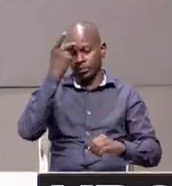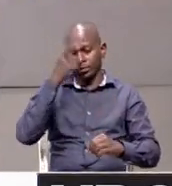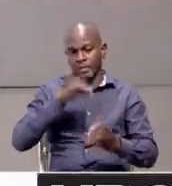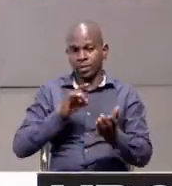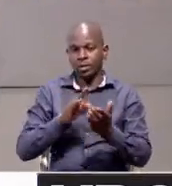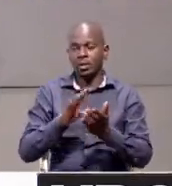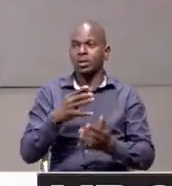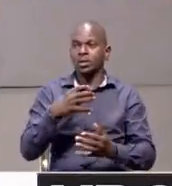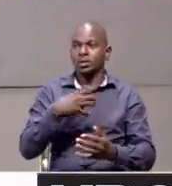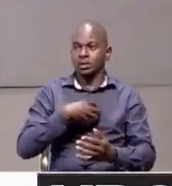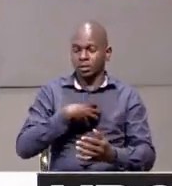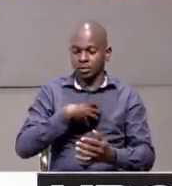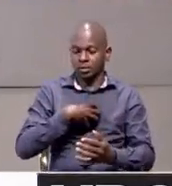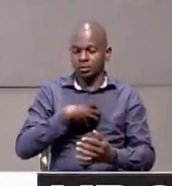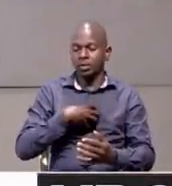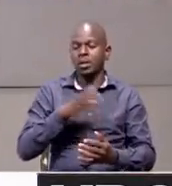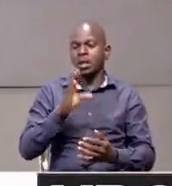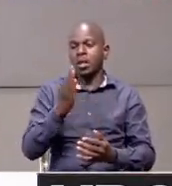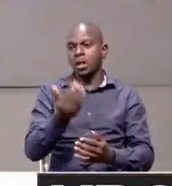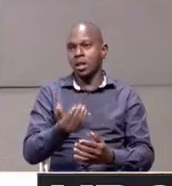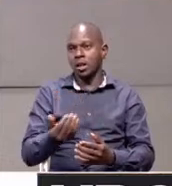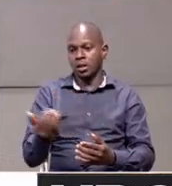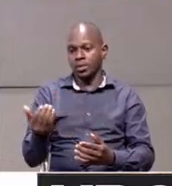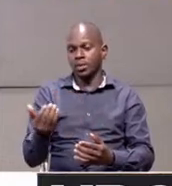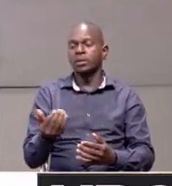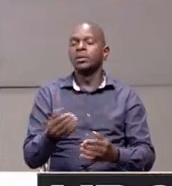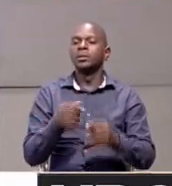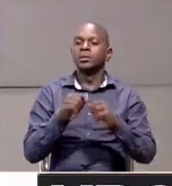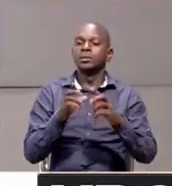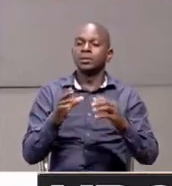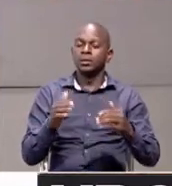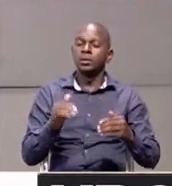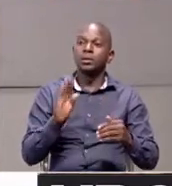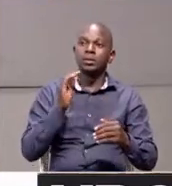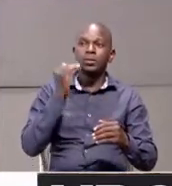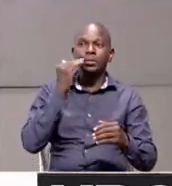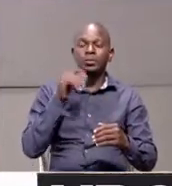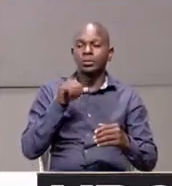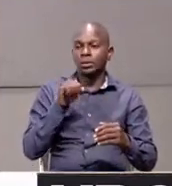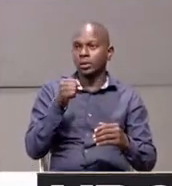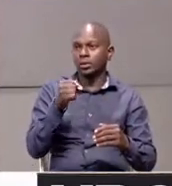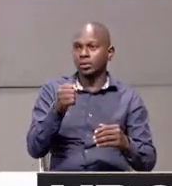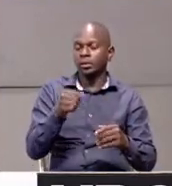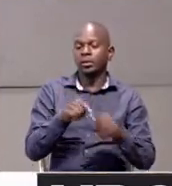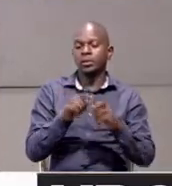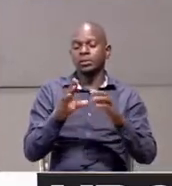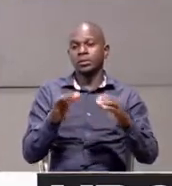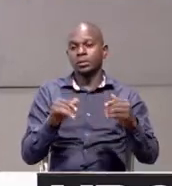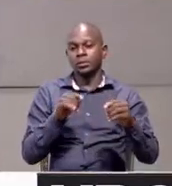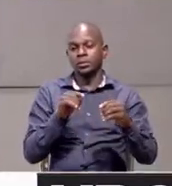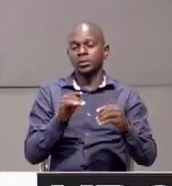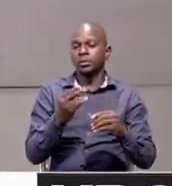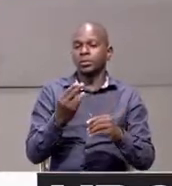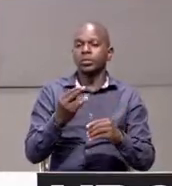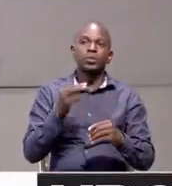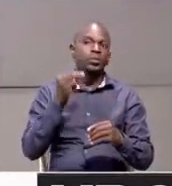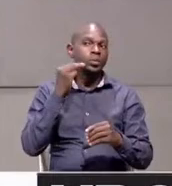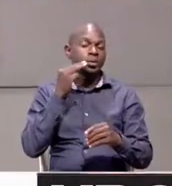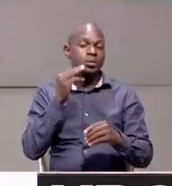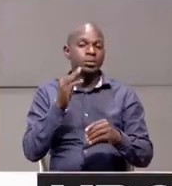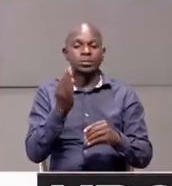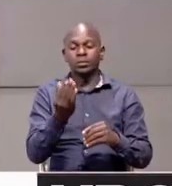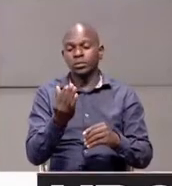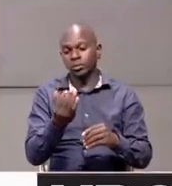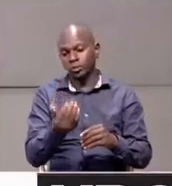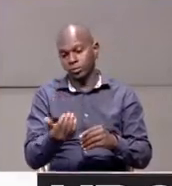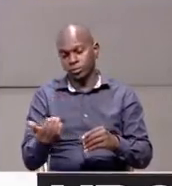child labor in Busoga region. Executive Director Martin Kiza said at least 2 million children in the